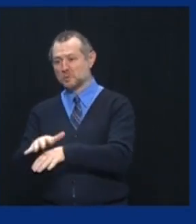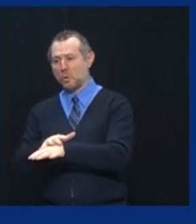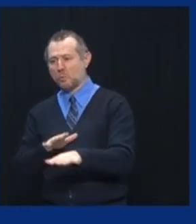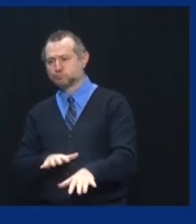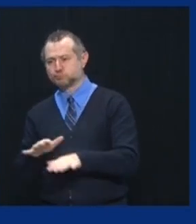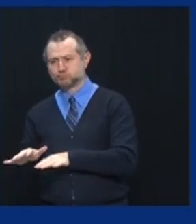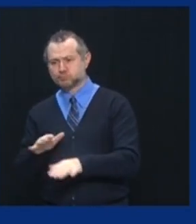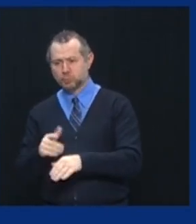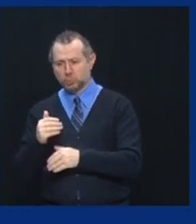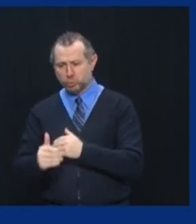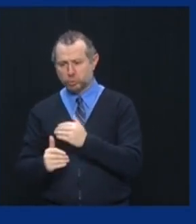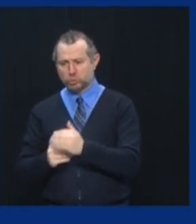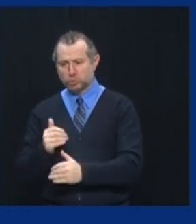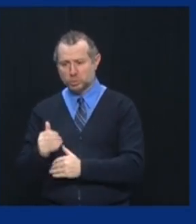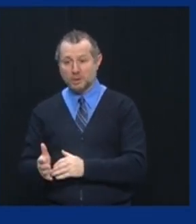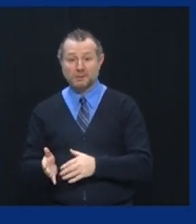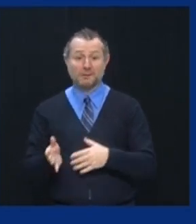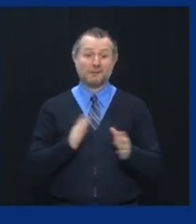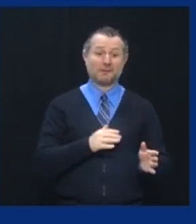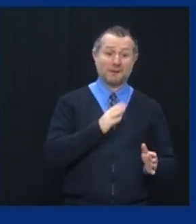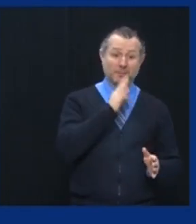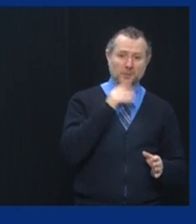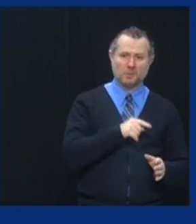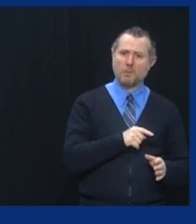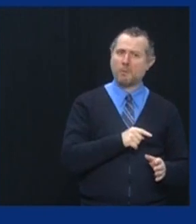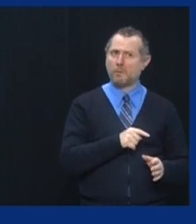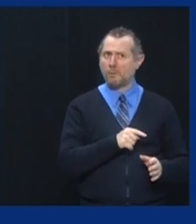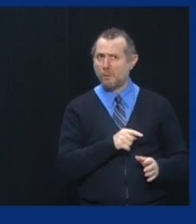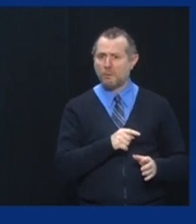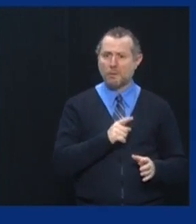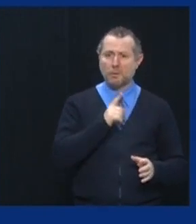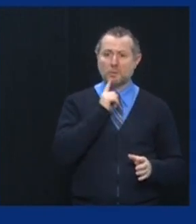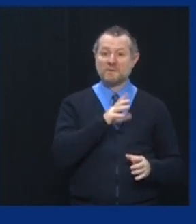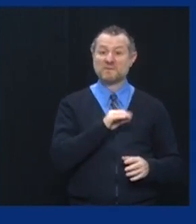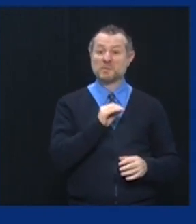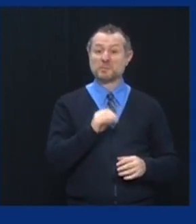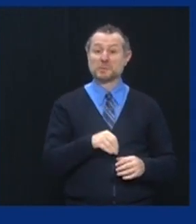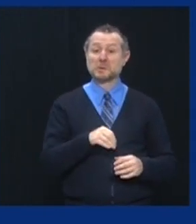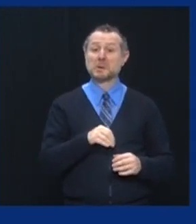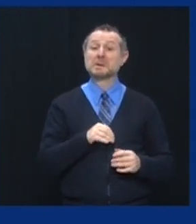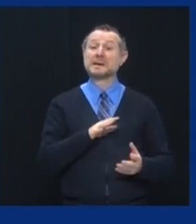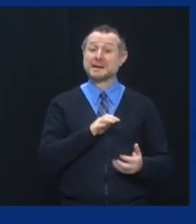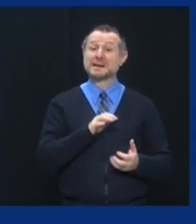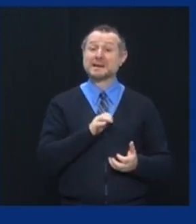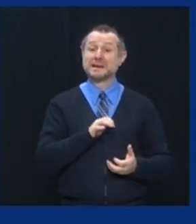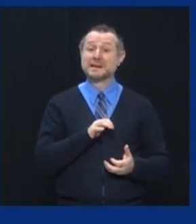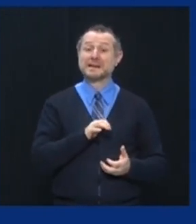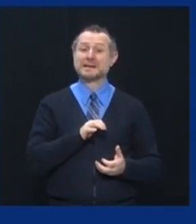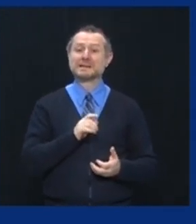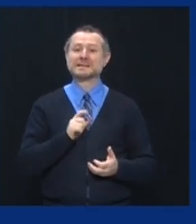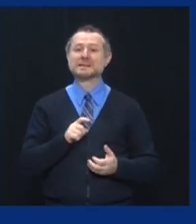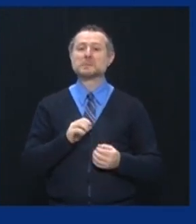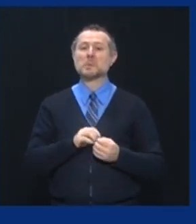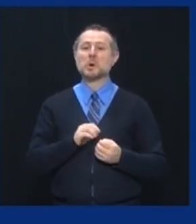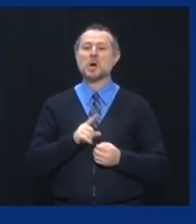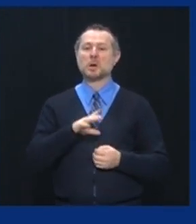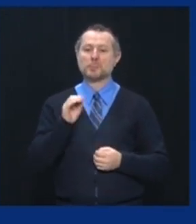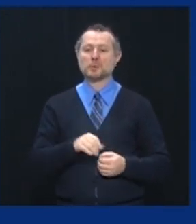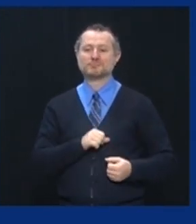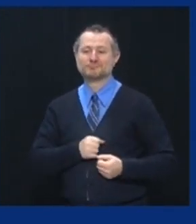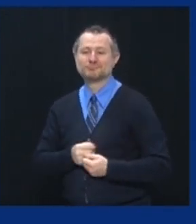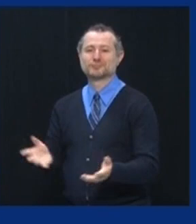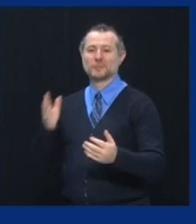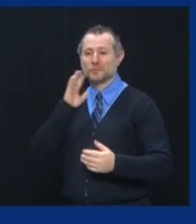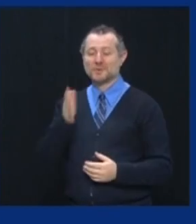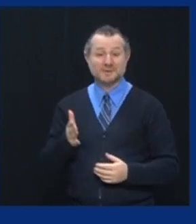and we've only had half the allocation for the healthcare workers from the federal government. Now, when I talk about